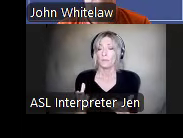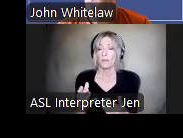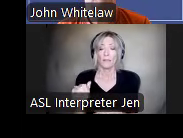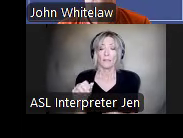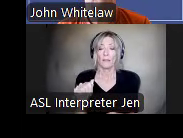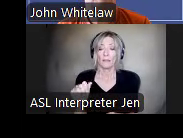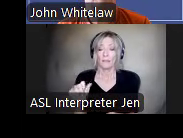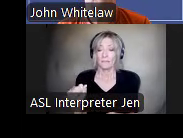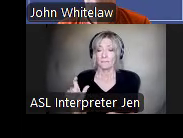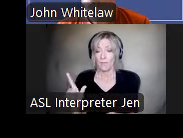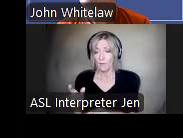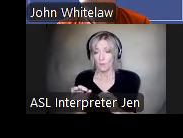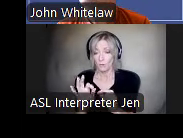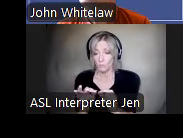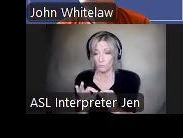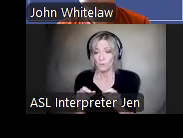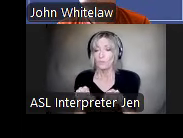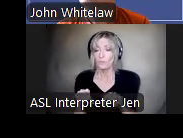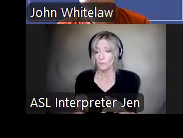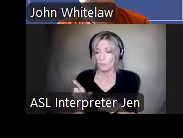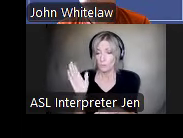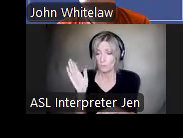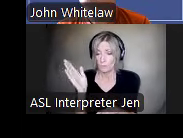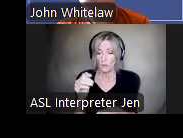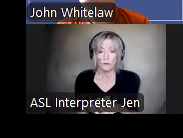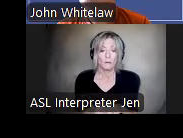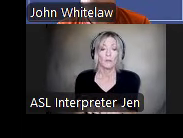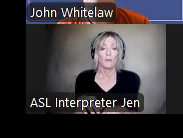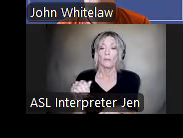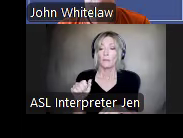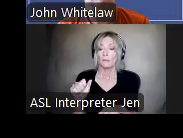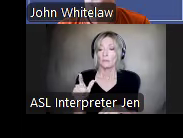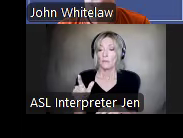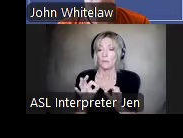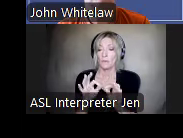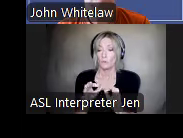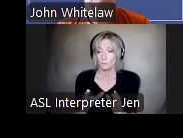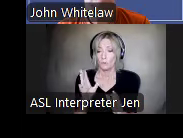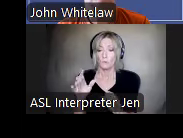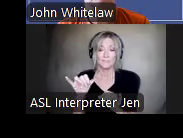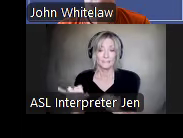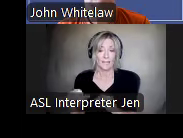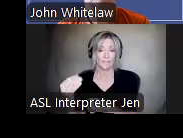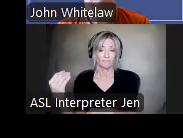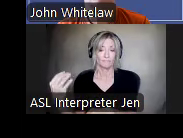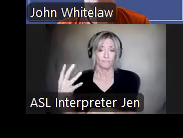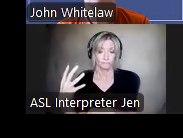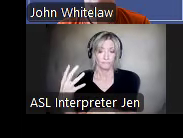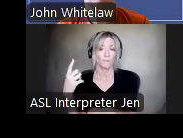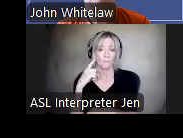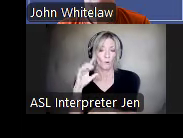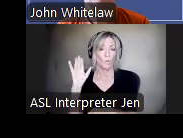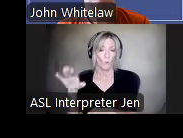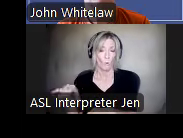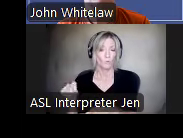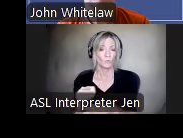Language interpretation during the webinar. The ASL interpreter will stay on video throughout the training to provide